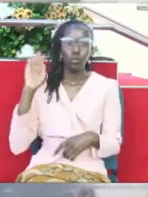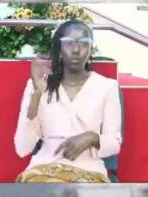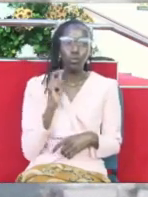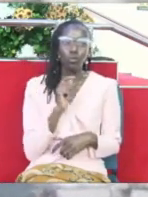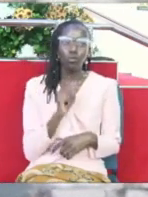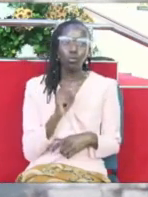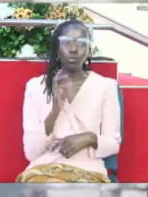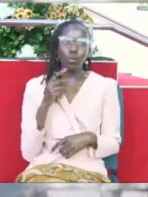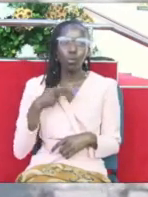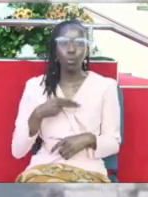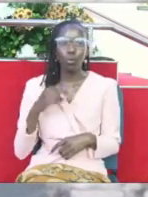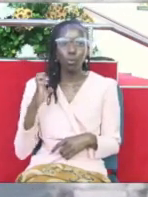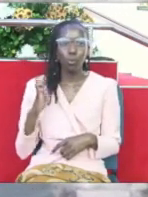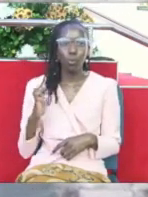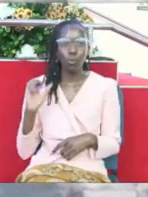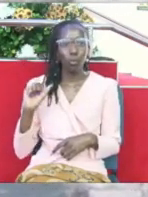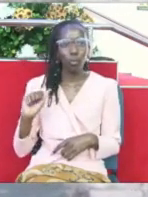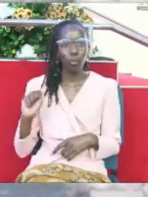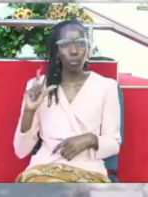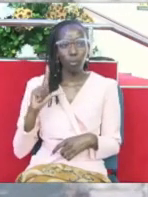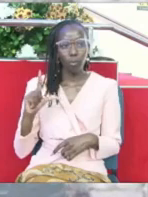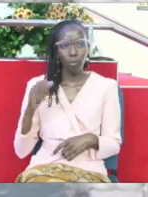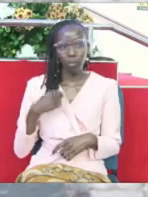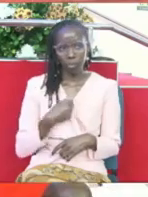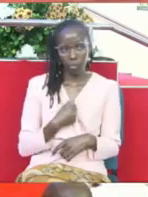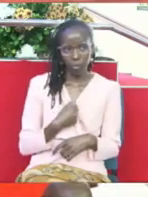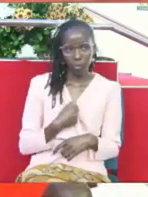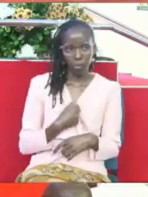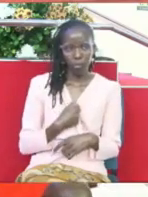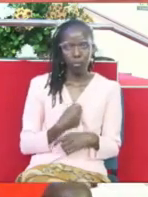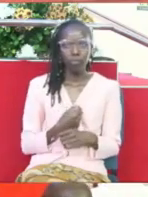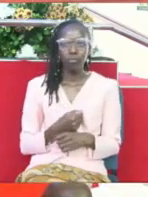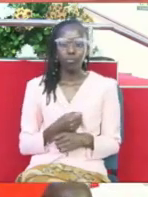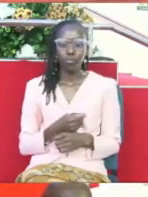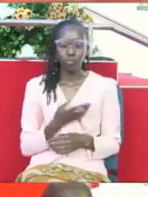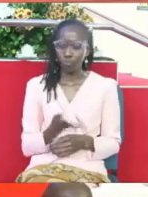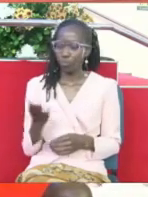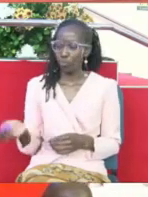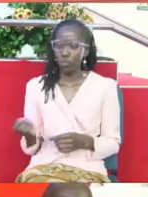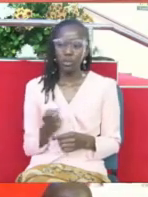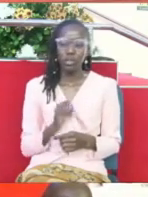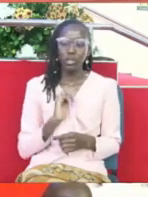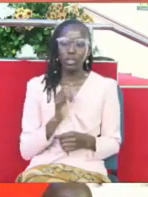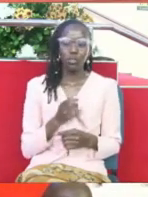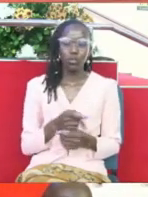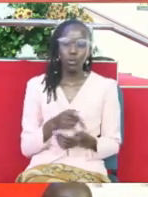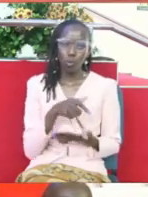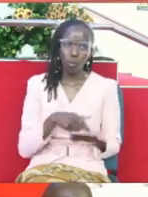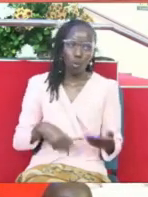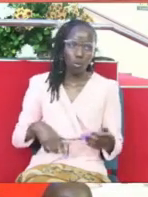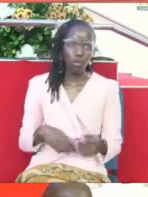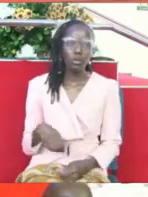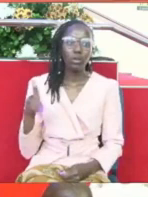zamani. This is what the doctors are saying, my father. Hivi ndivyo madaktari wanasema baba. But I am giving it in exchange for healing